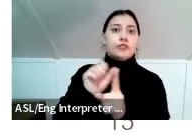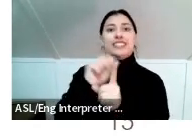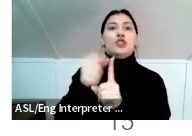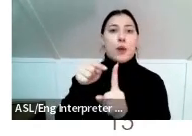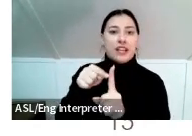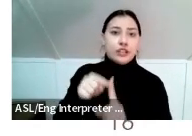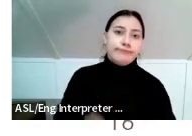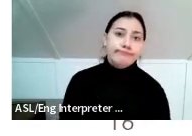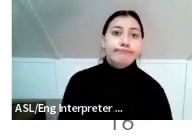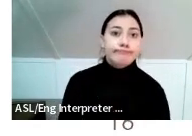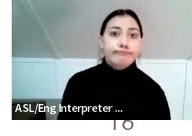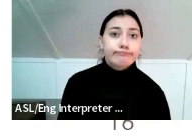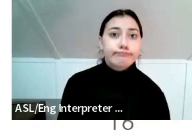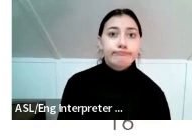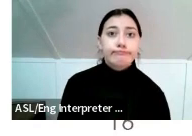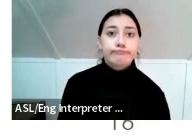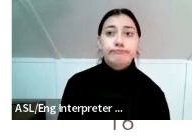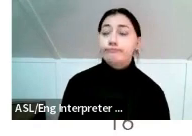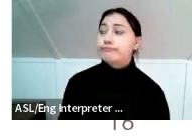Next slide.